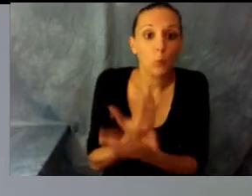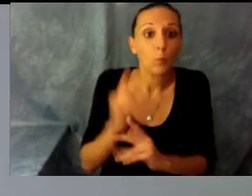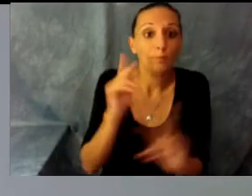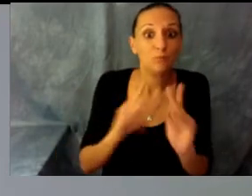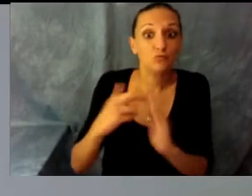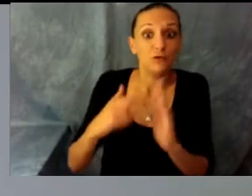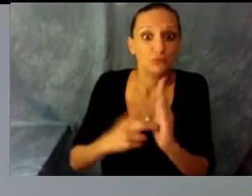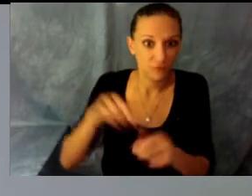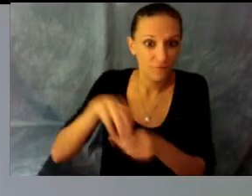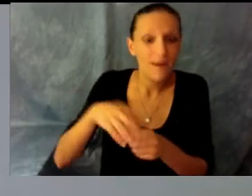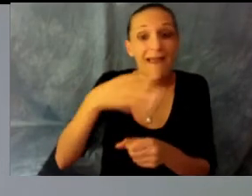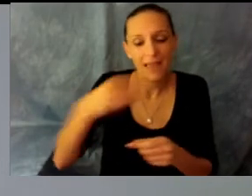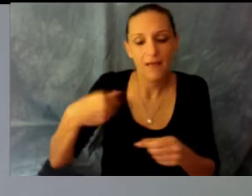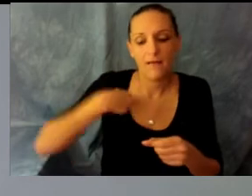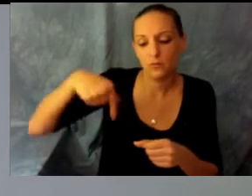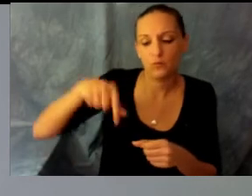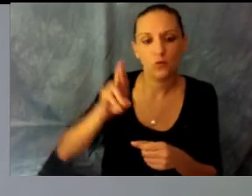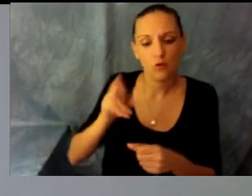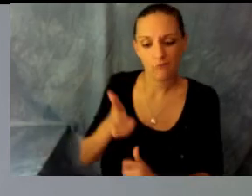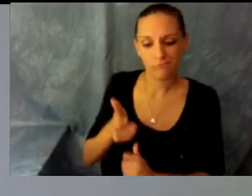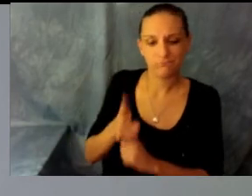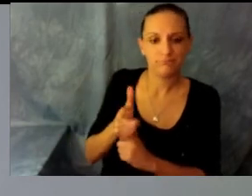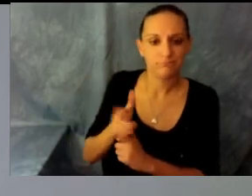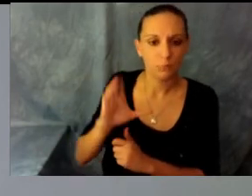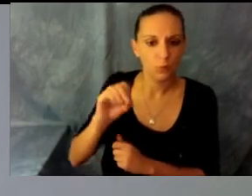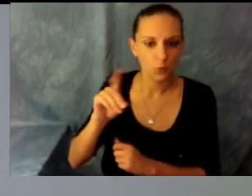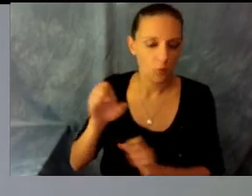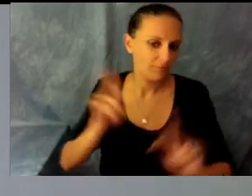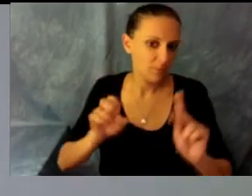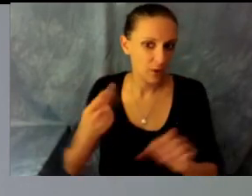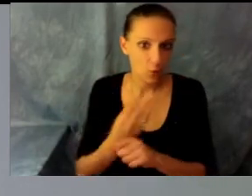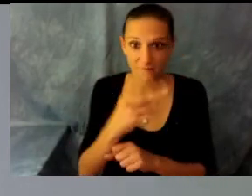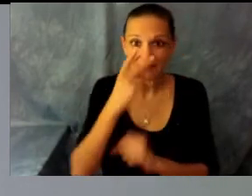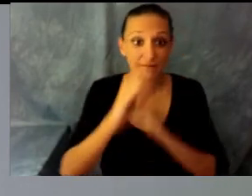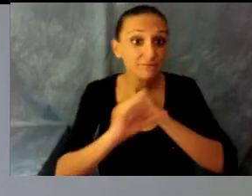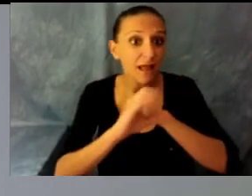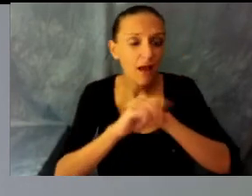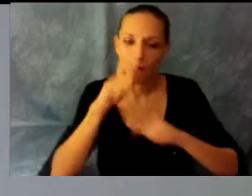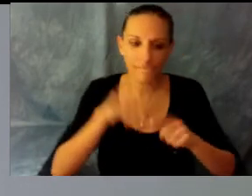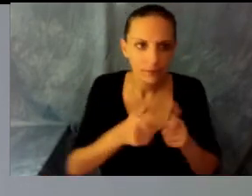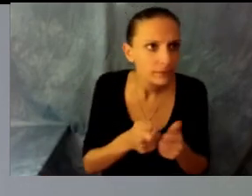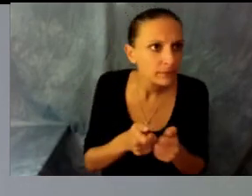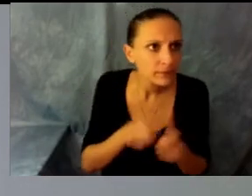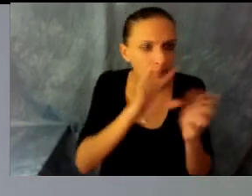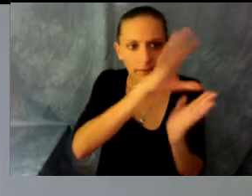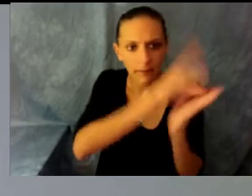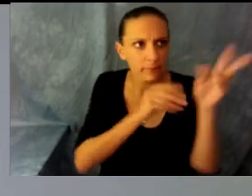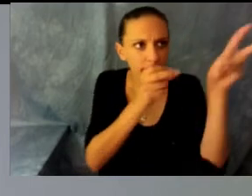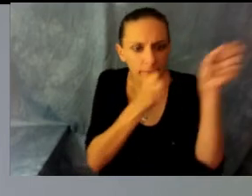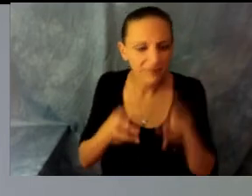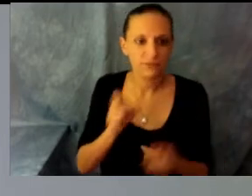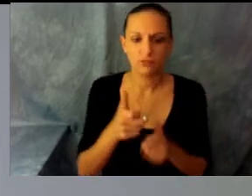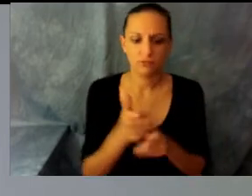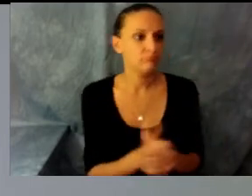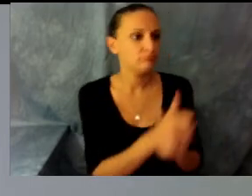there's also a QR code that people can use. If they see a flyer, they don't have to type in a long link. They could just click on it with their phone